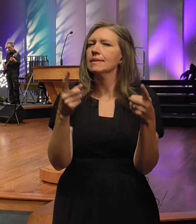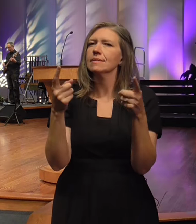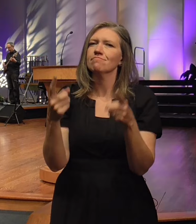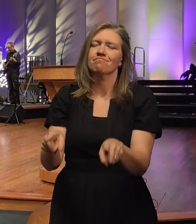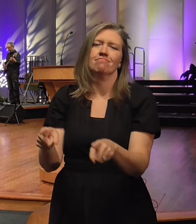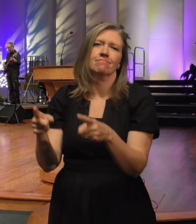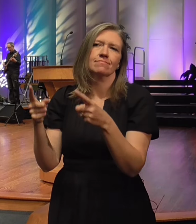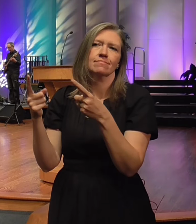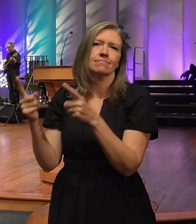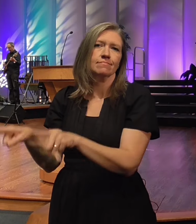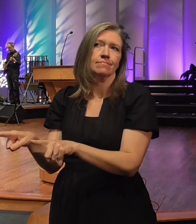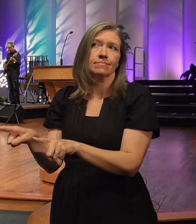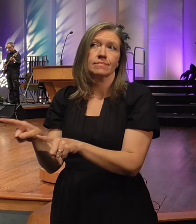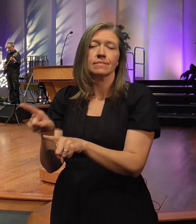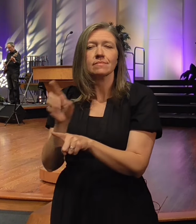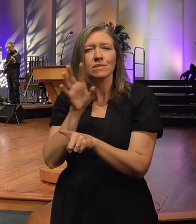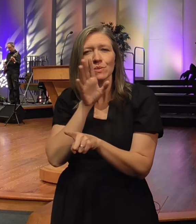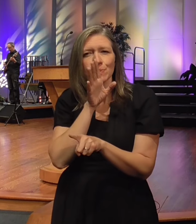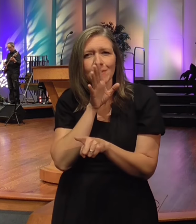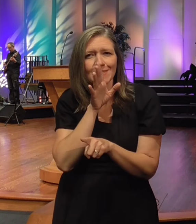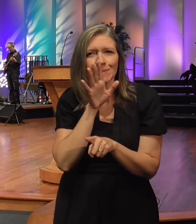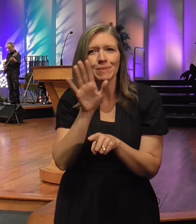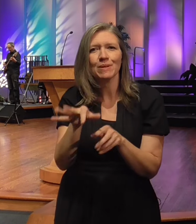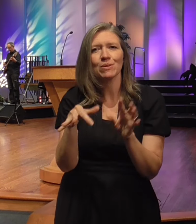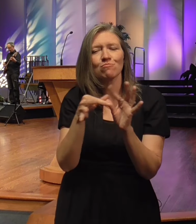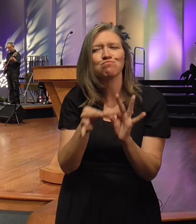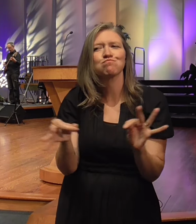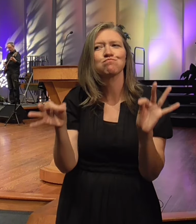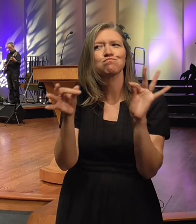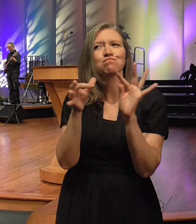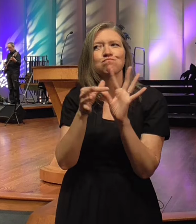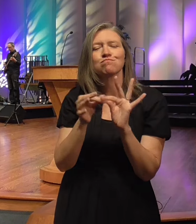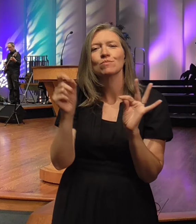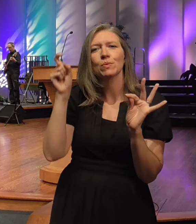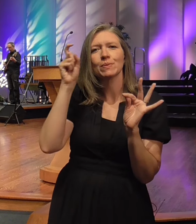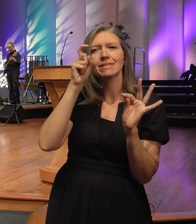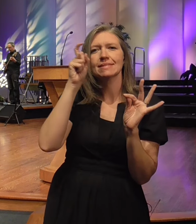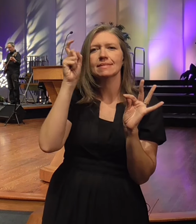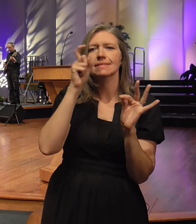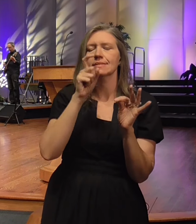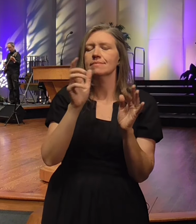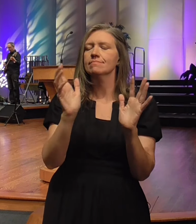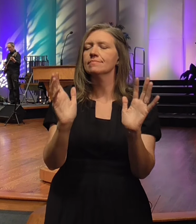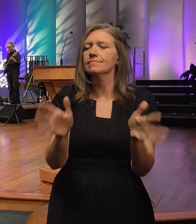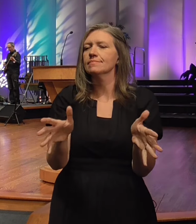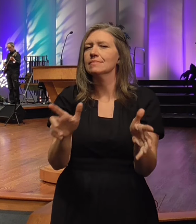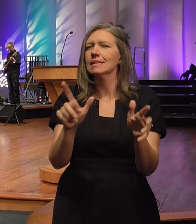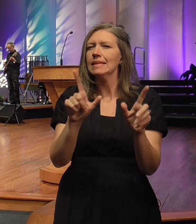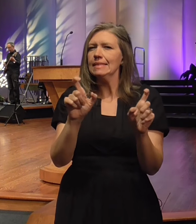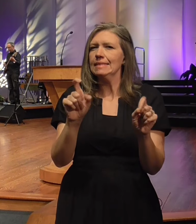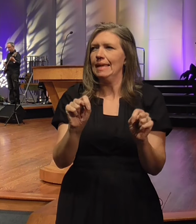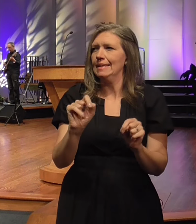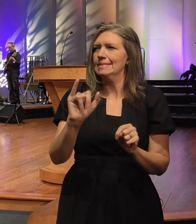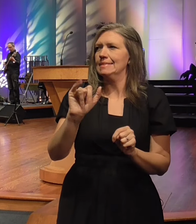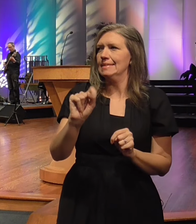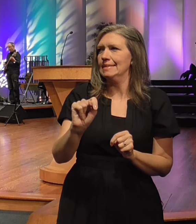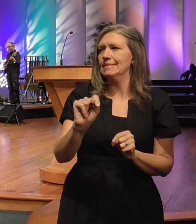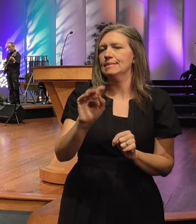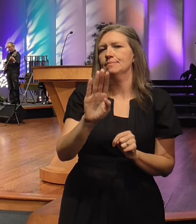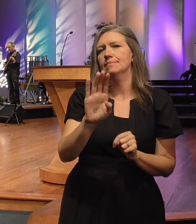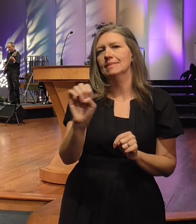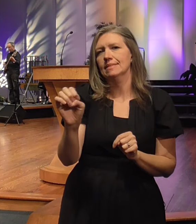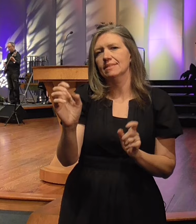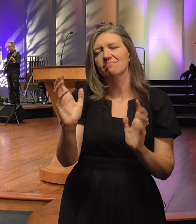Let it be, let it be, let it be, yeah, let it be.